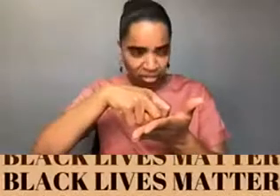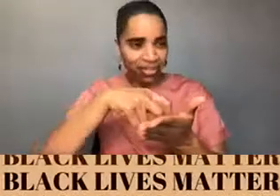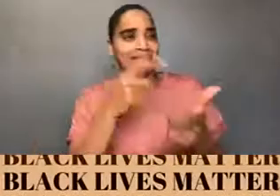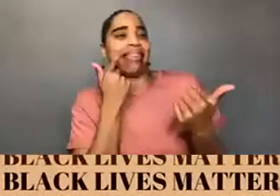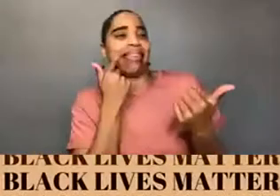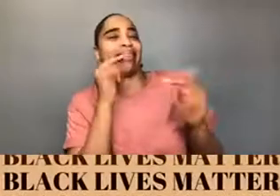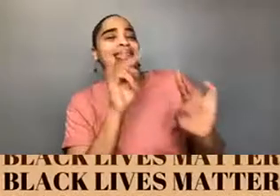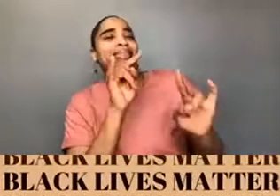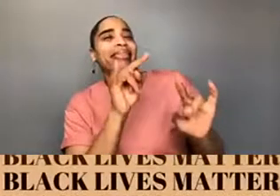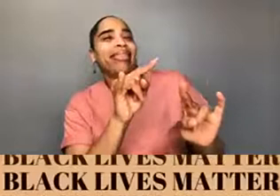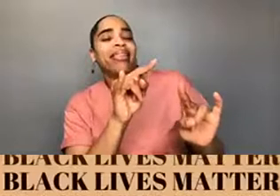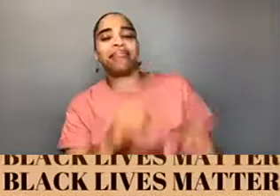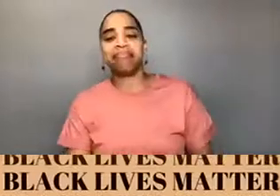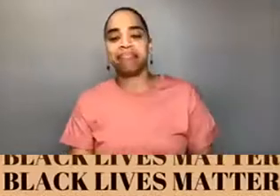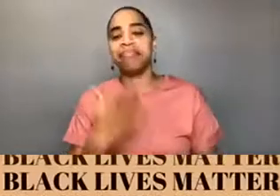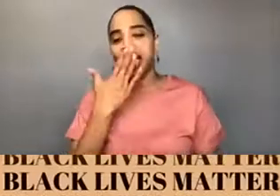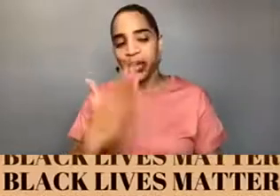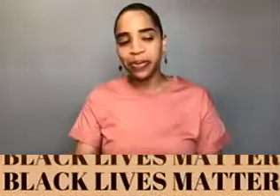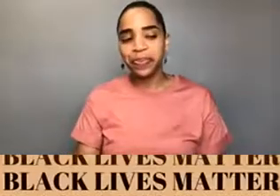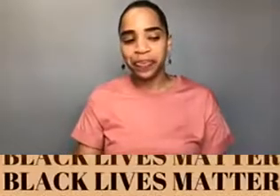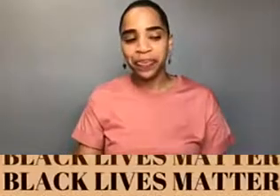Thank you. This next poem that I wanna do,